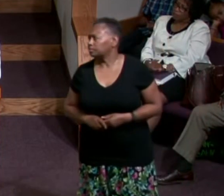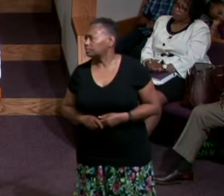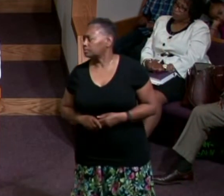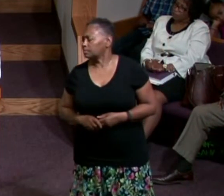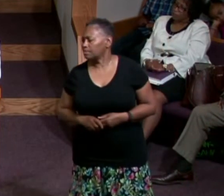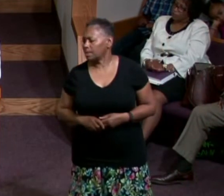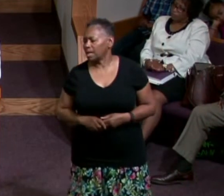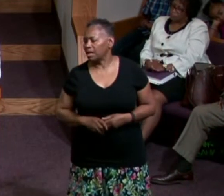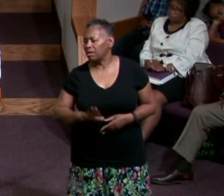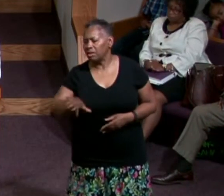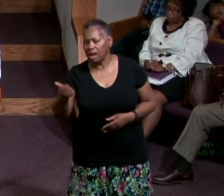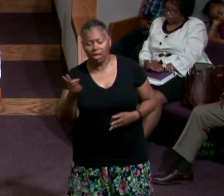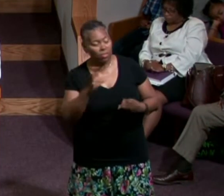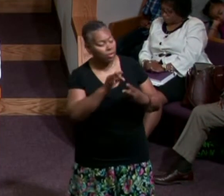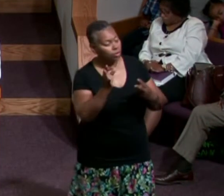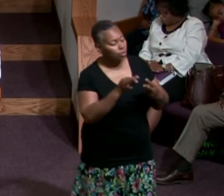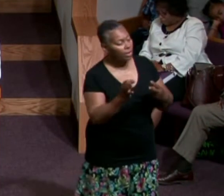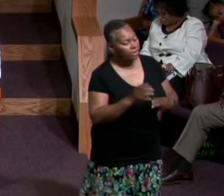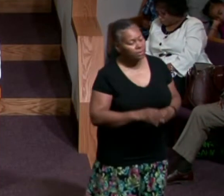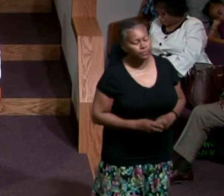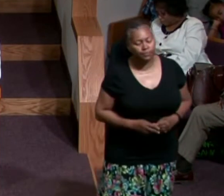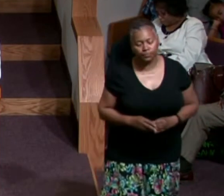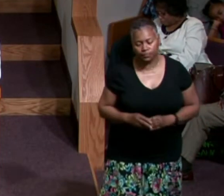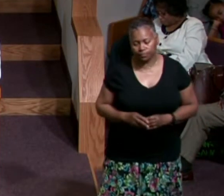Here's the other choice, and we out.